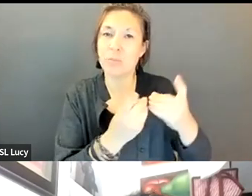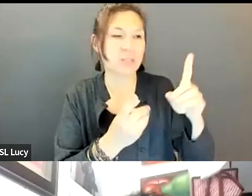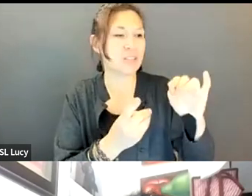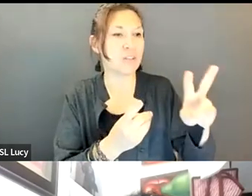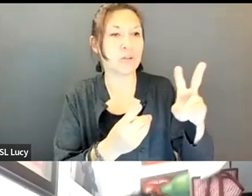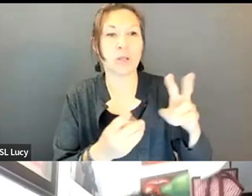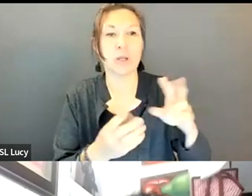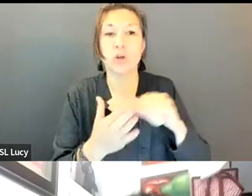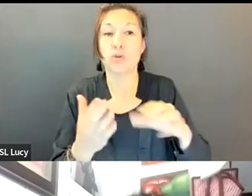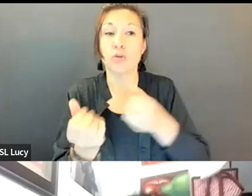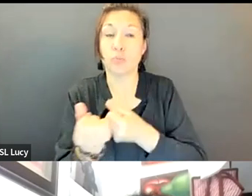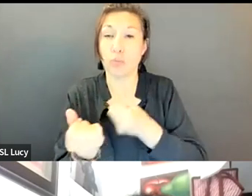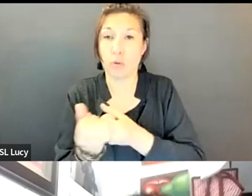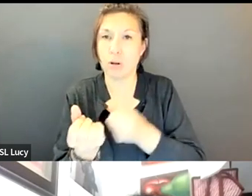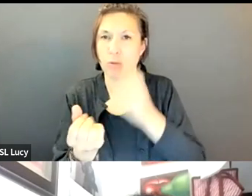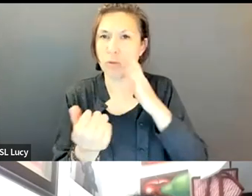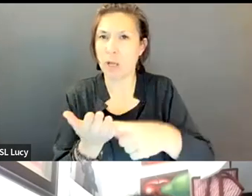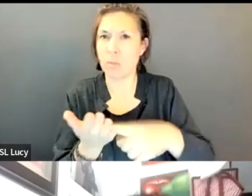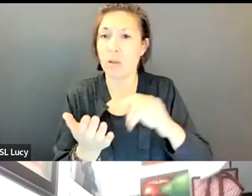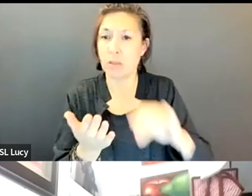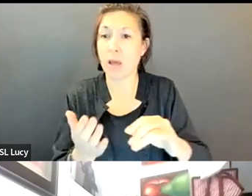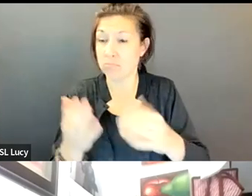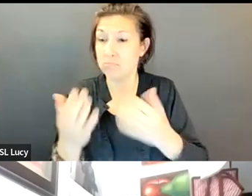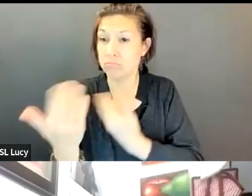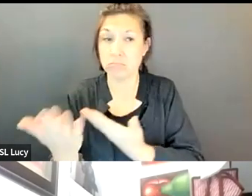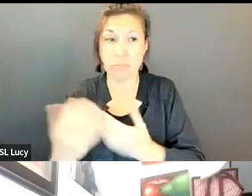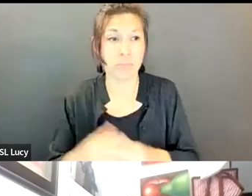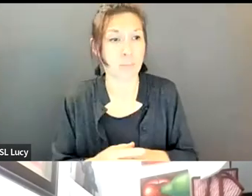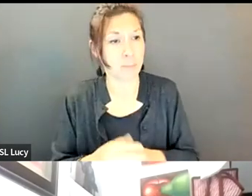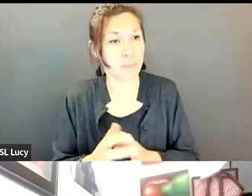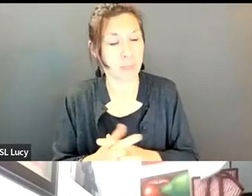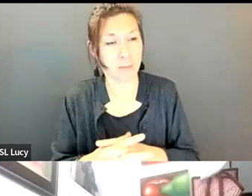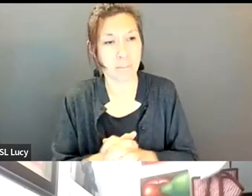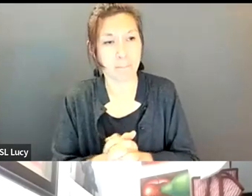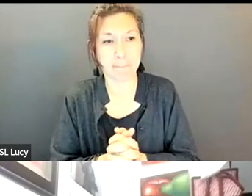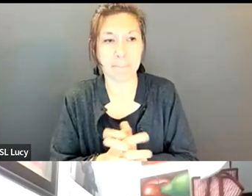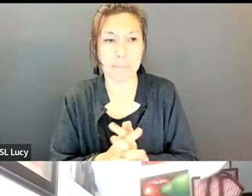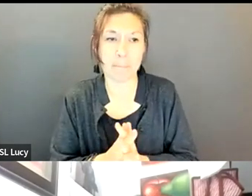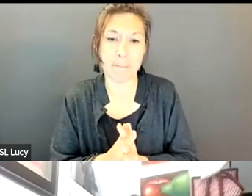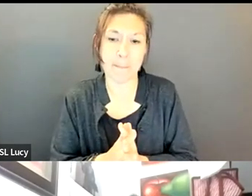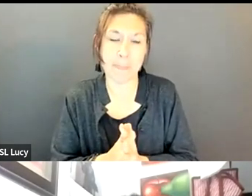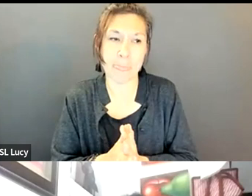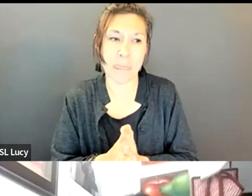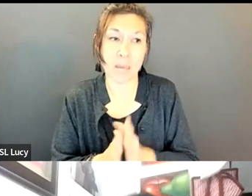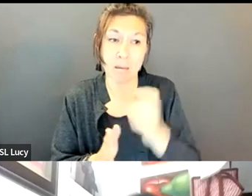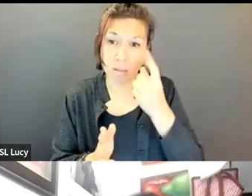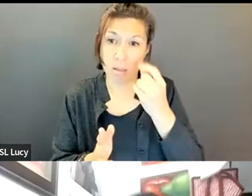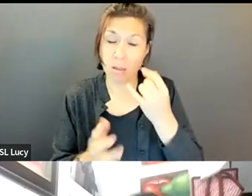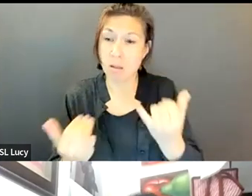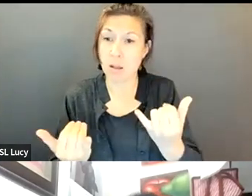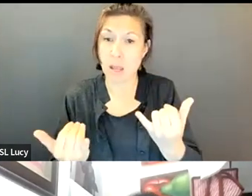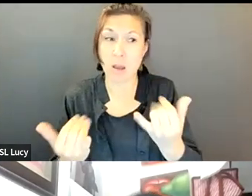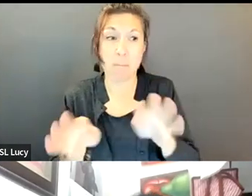talk about so Chief Kelton yeah um you know I think what's really important and what we're trying to do in the division of student